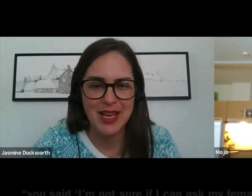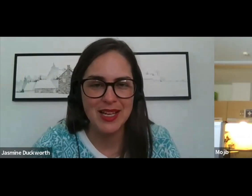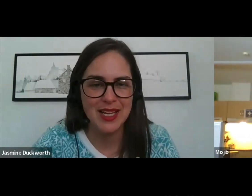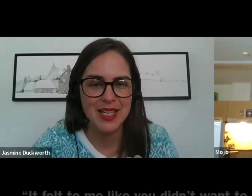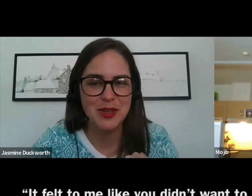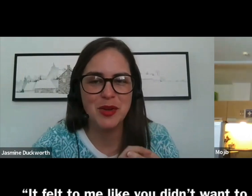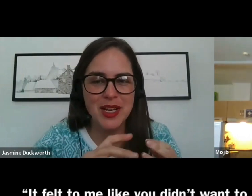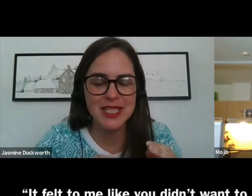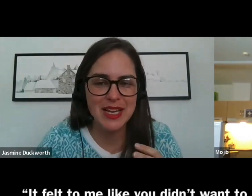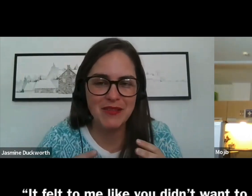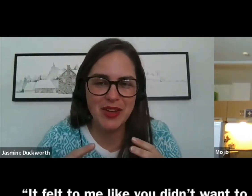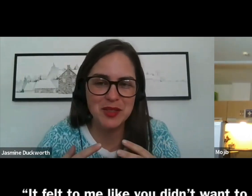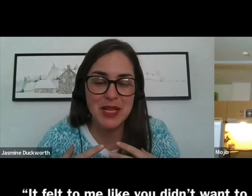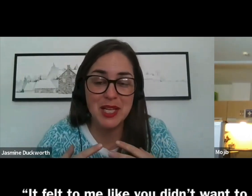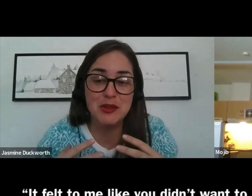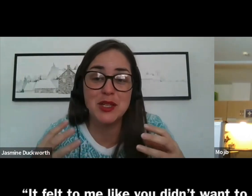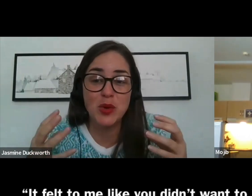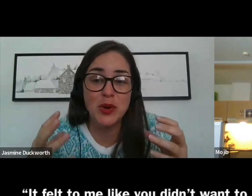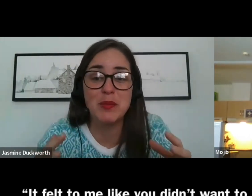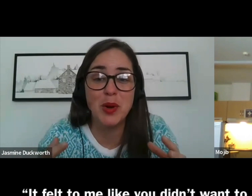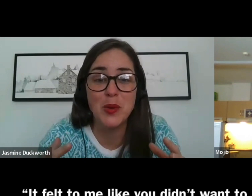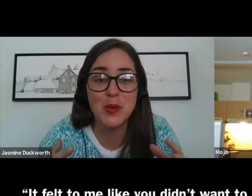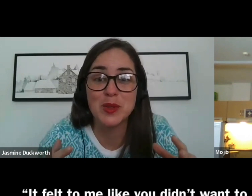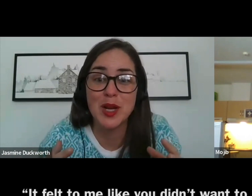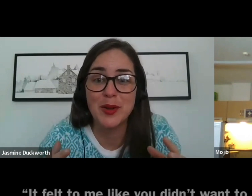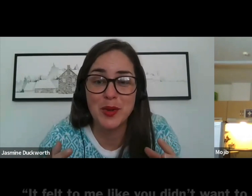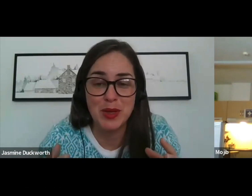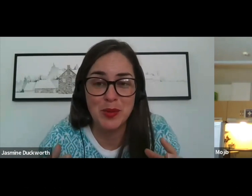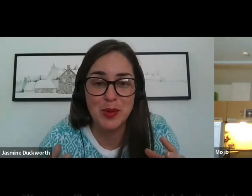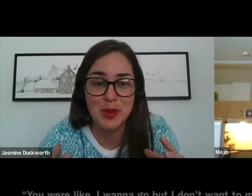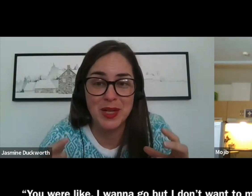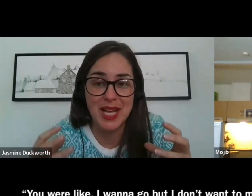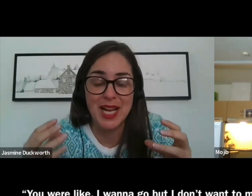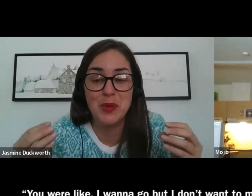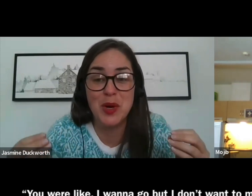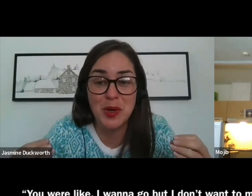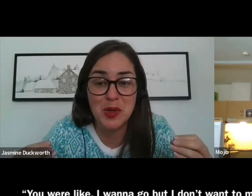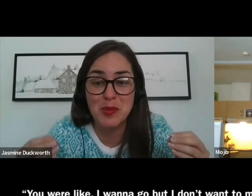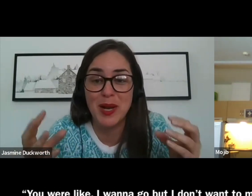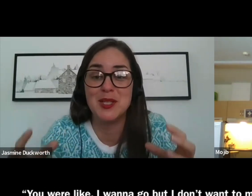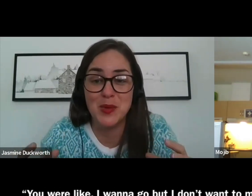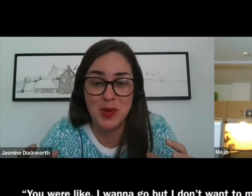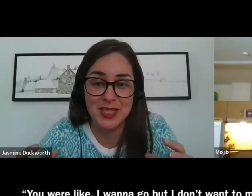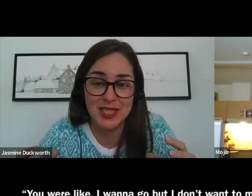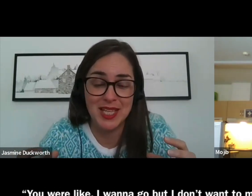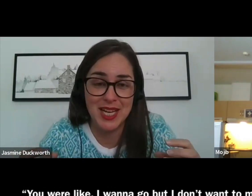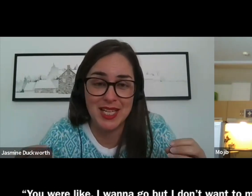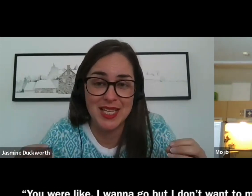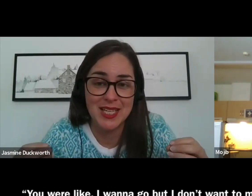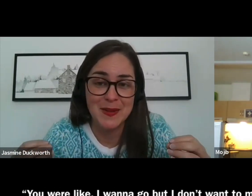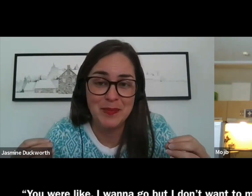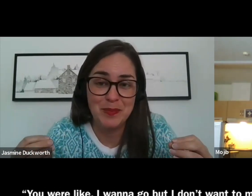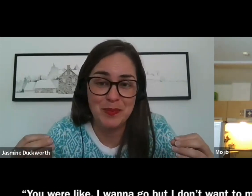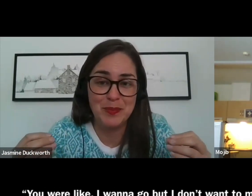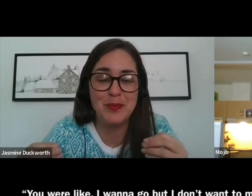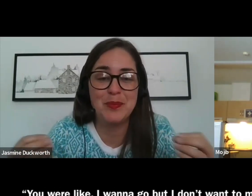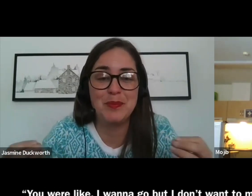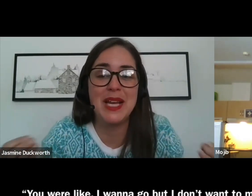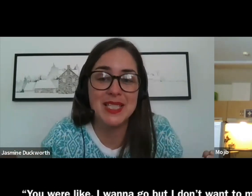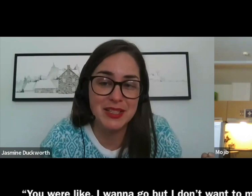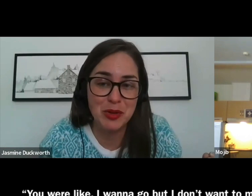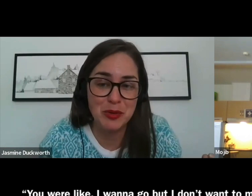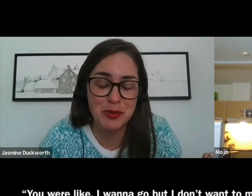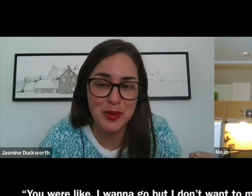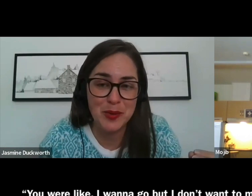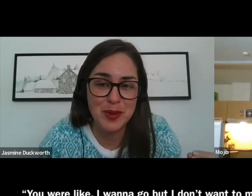like that. Like, it felt to me like you didn't want to impose on other people. You were like, I want to go, but I don't want to like Yeah.